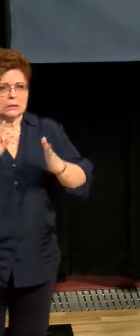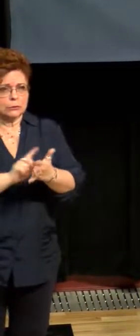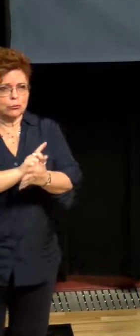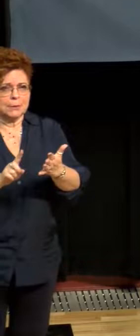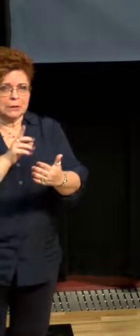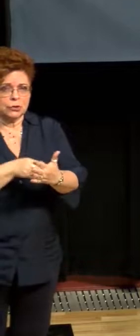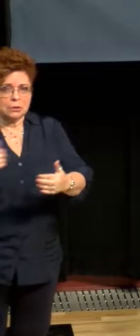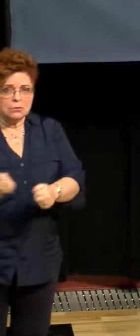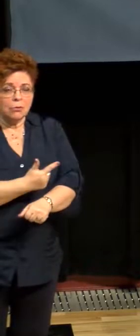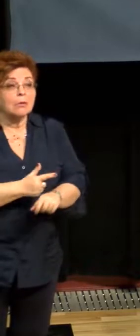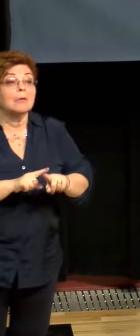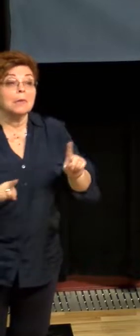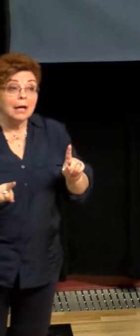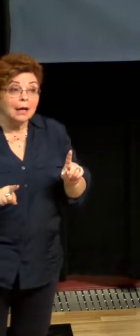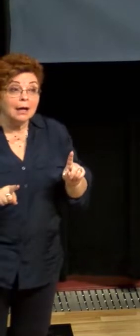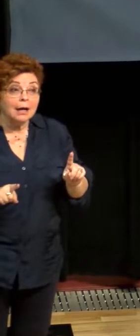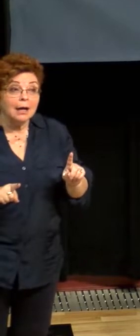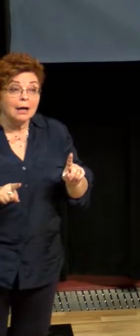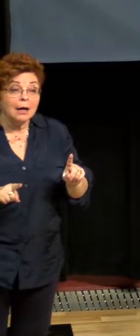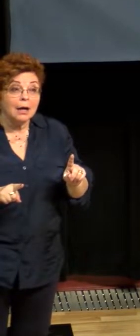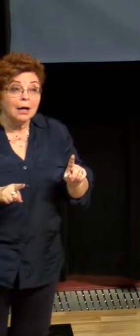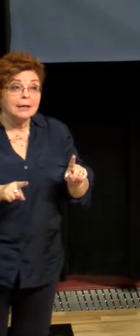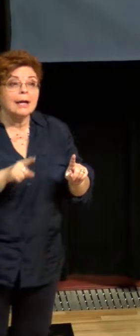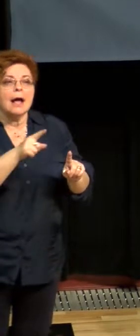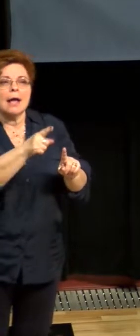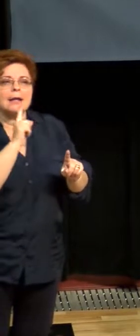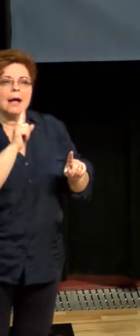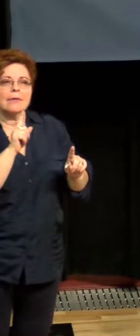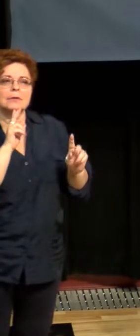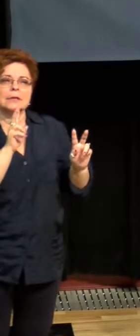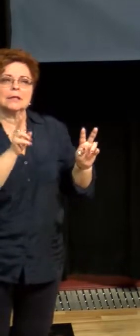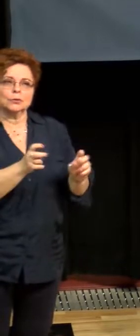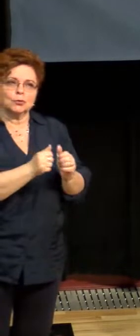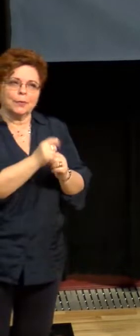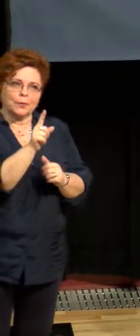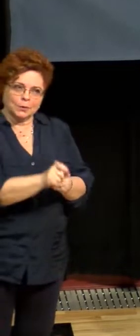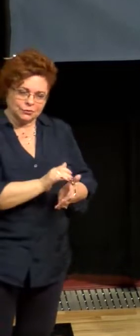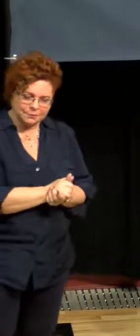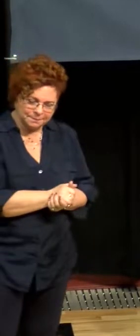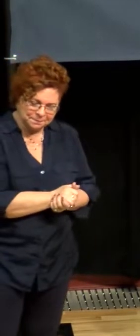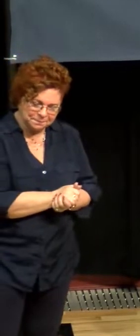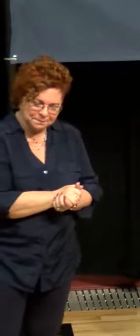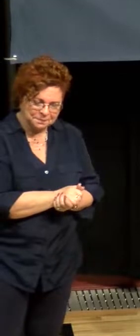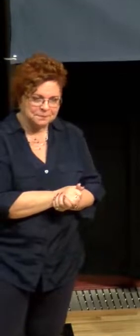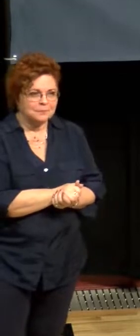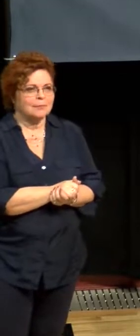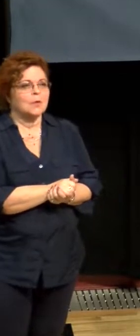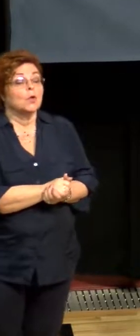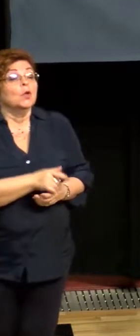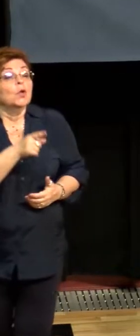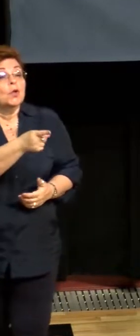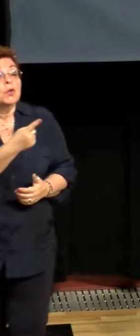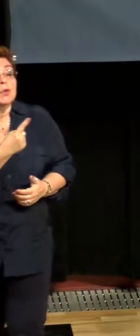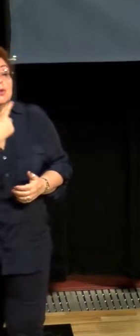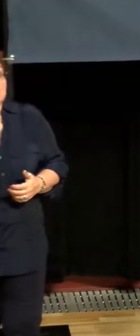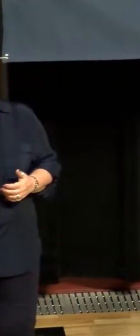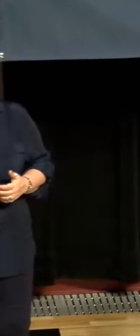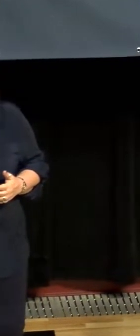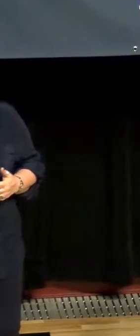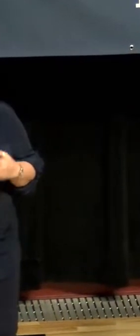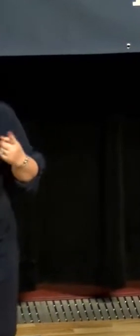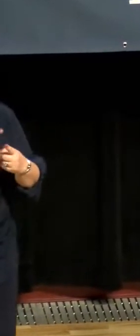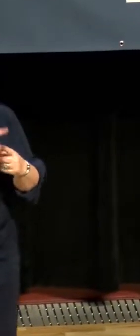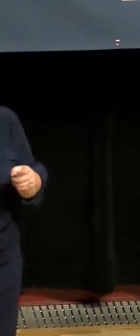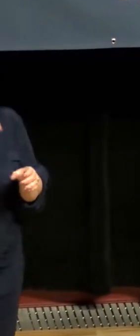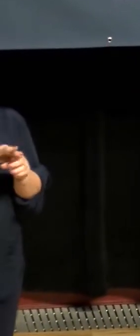everybody. But can I take issue with your question? You ready? Okay. You say that that is, when you